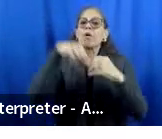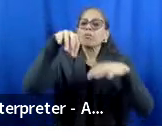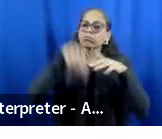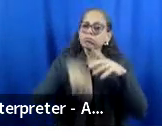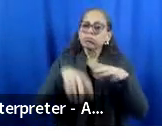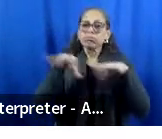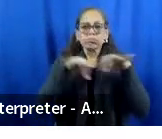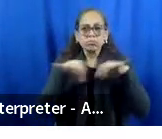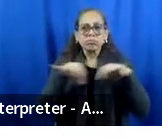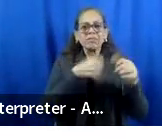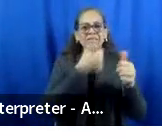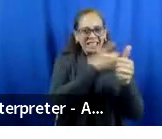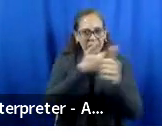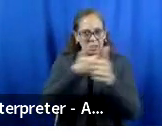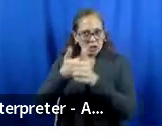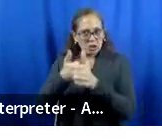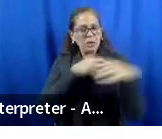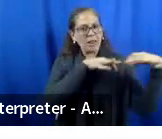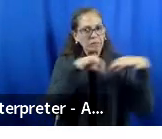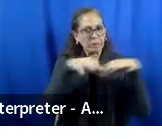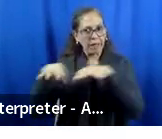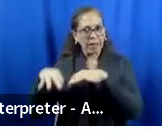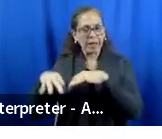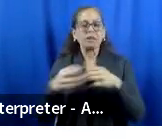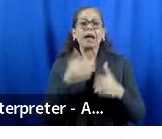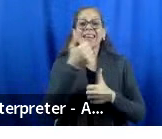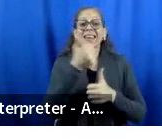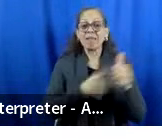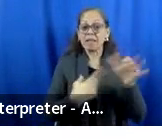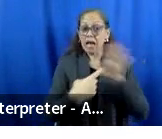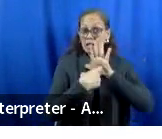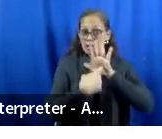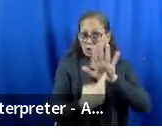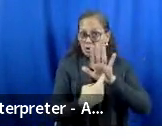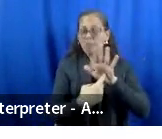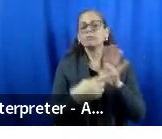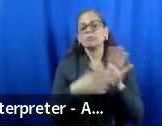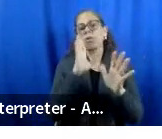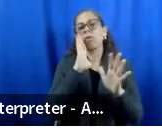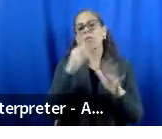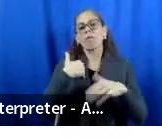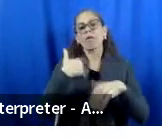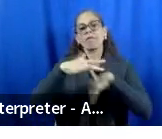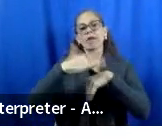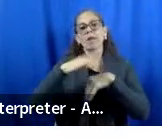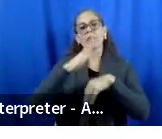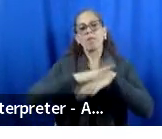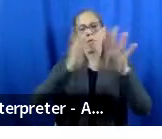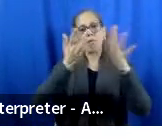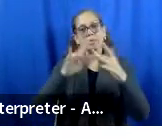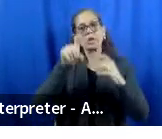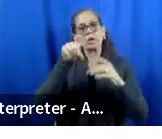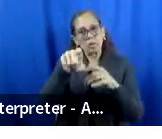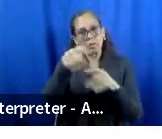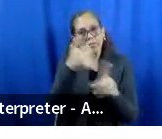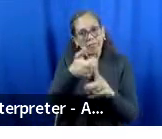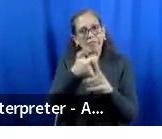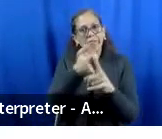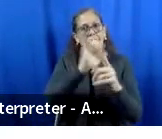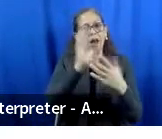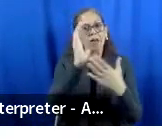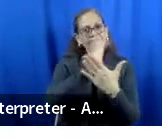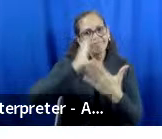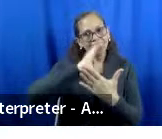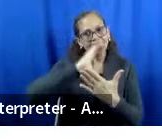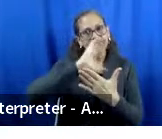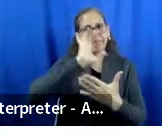these factors, and I'll remind you that everything I'm about to show you is available on the website for you to explore. And as a